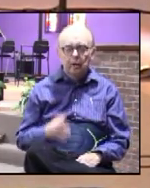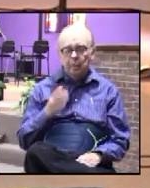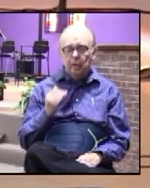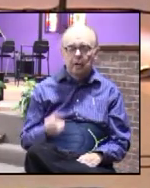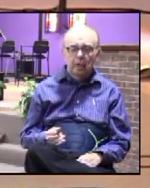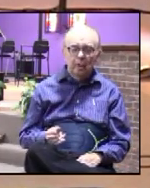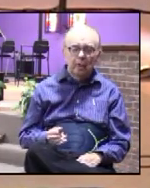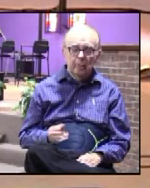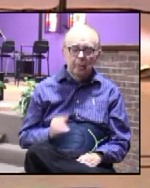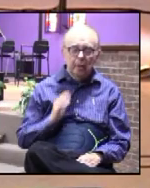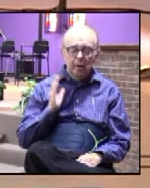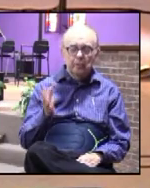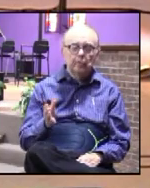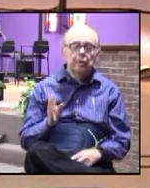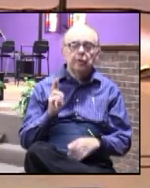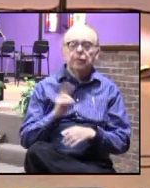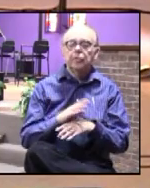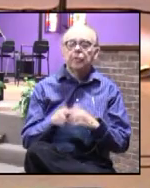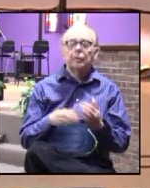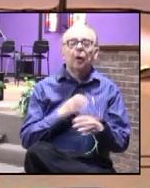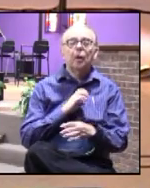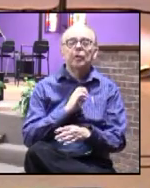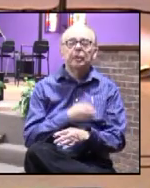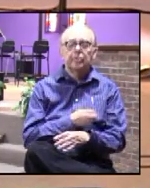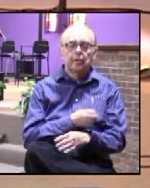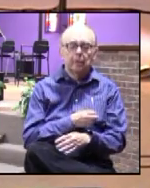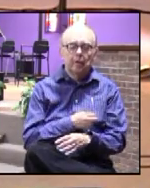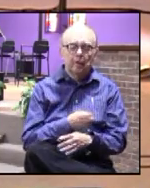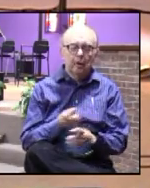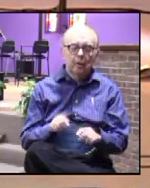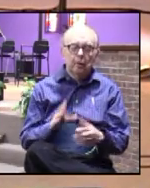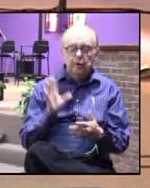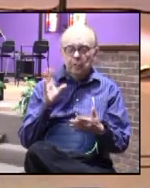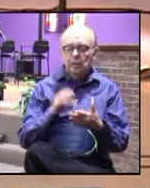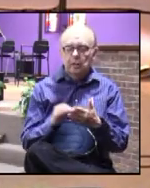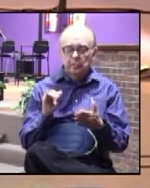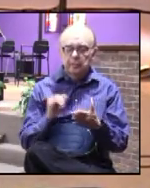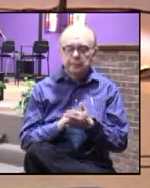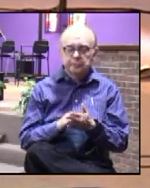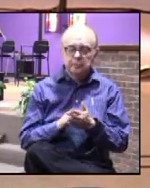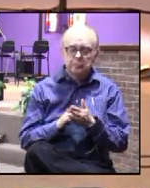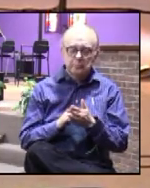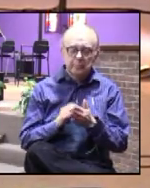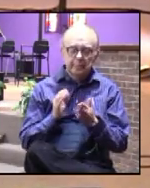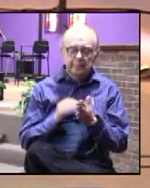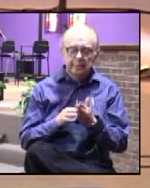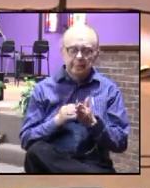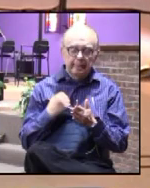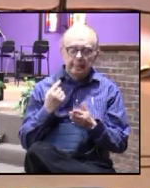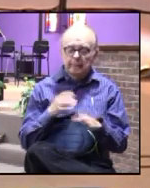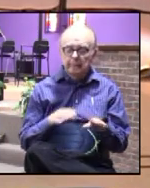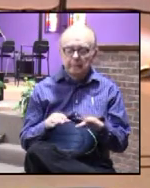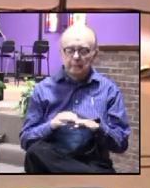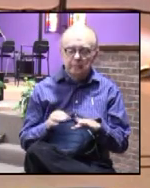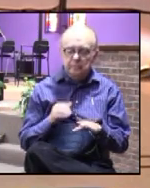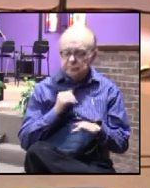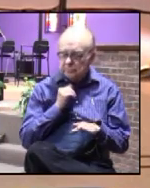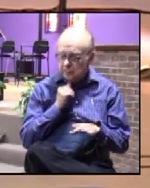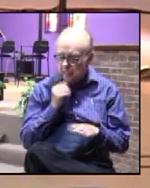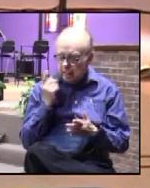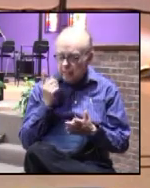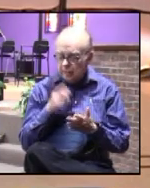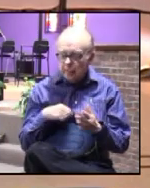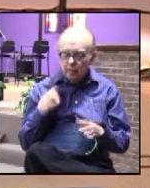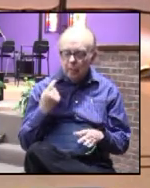Because it will drain you. But when you learn that the center of everything that we do is not what we